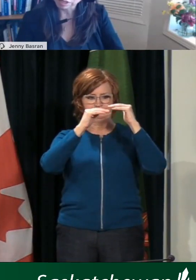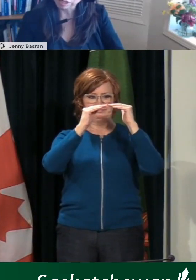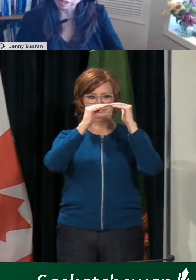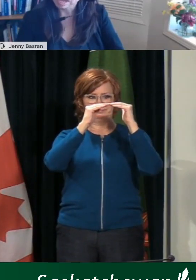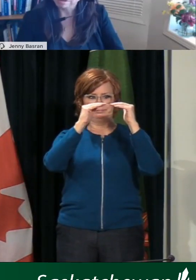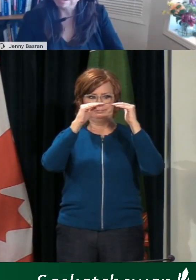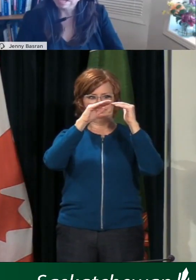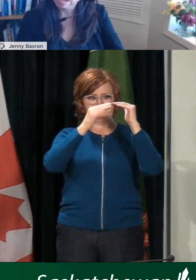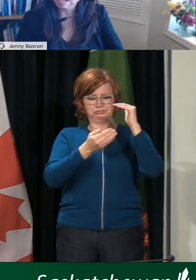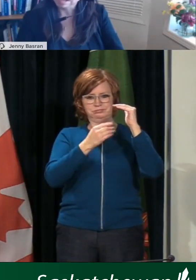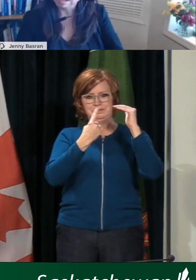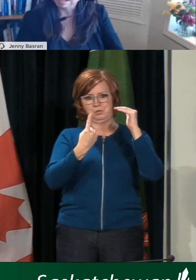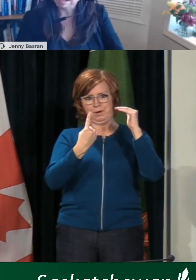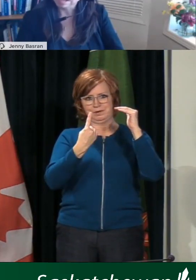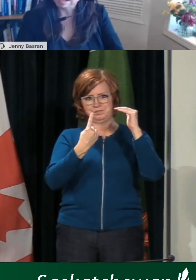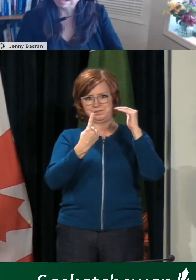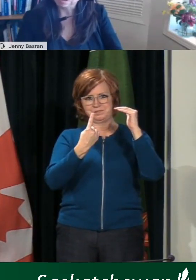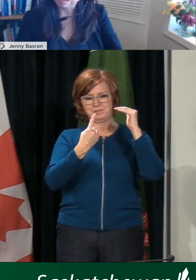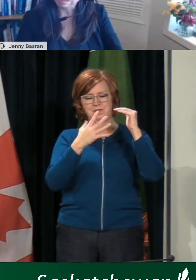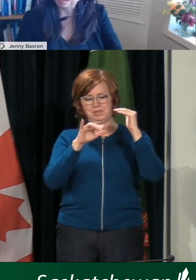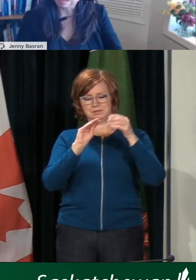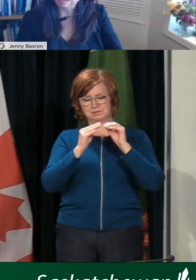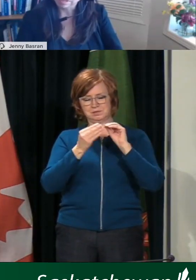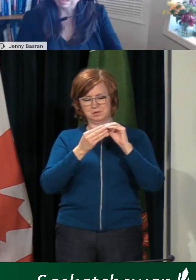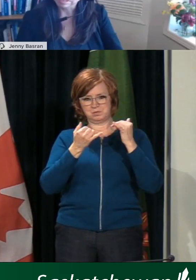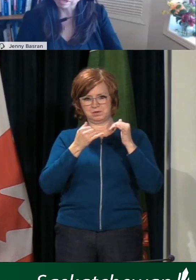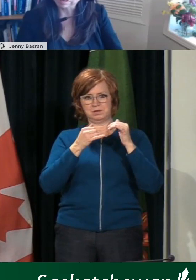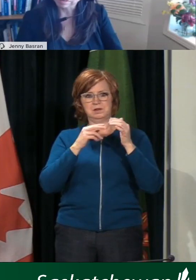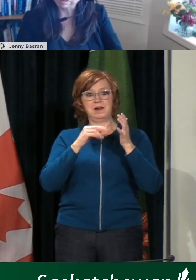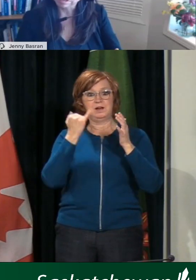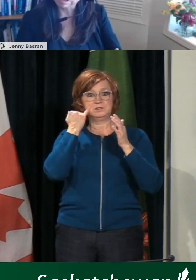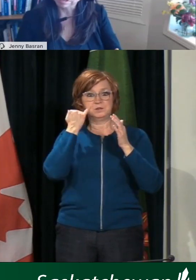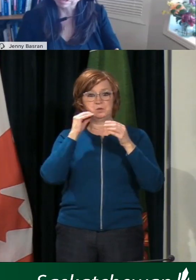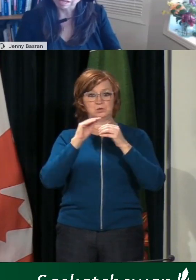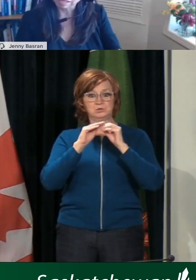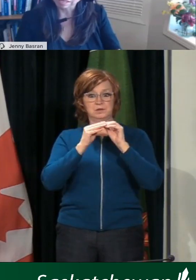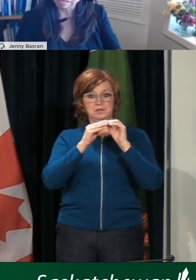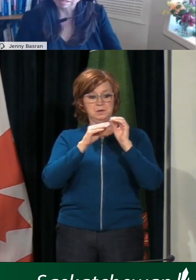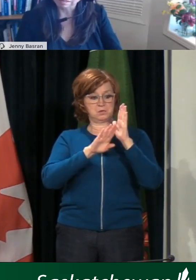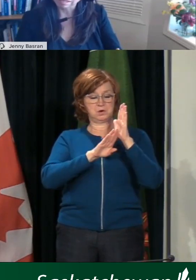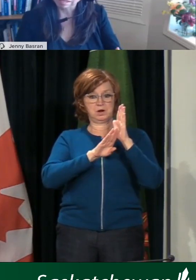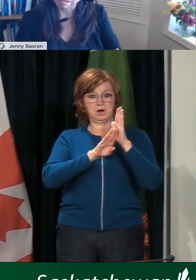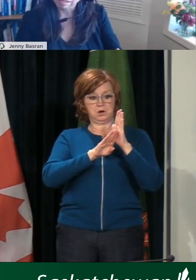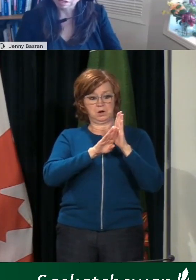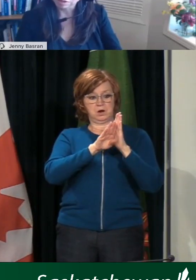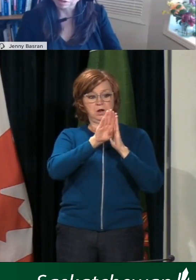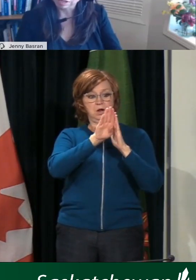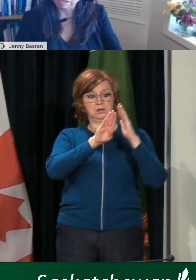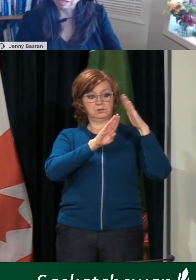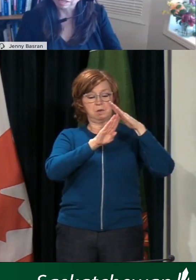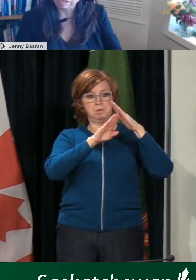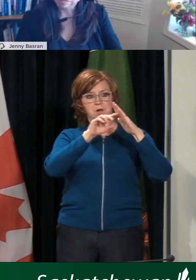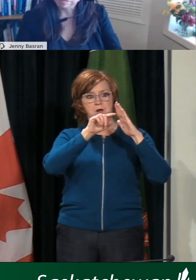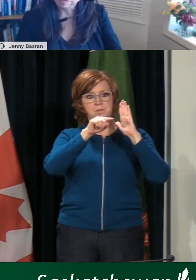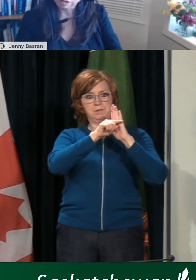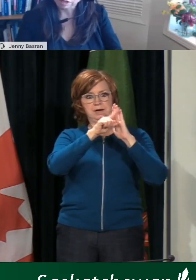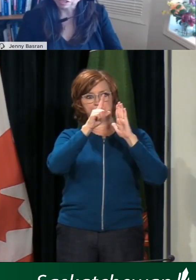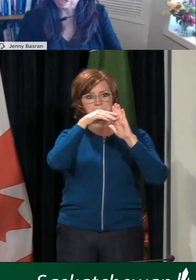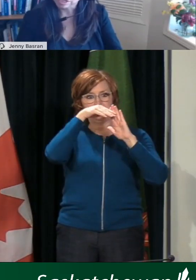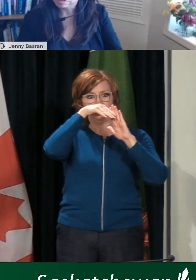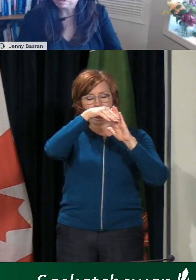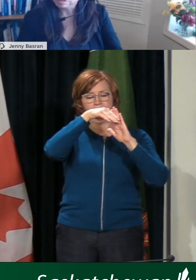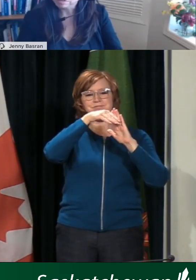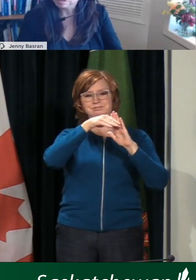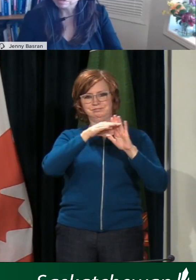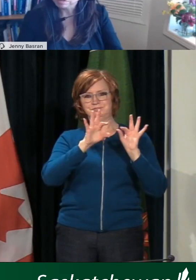currently have, then we know that the spread of the virus is declining in the community. If we start inching